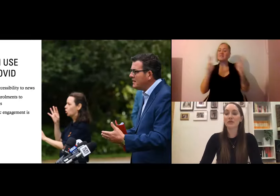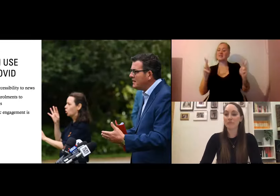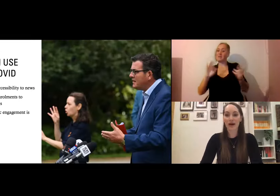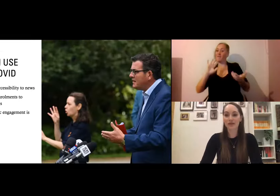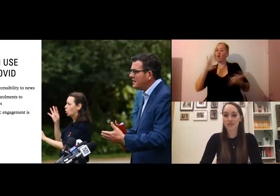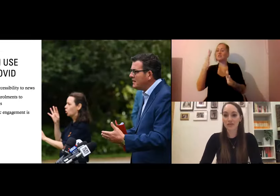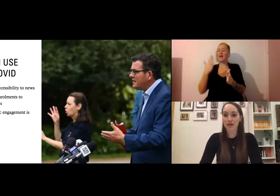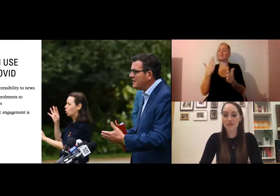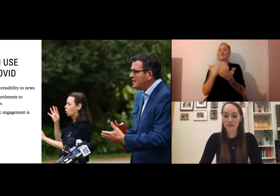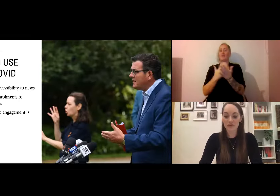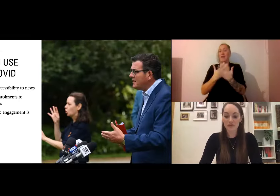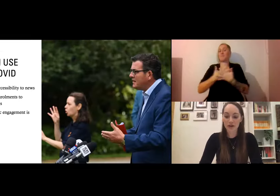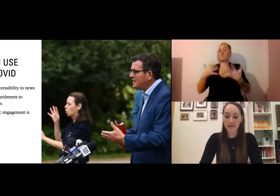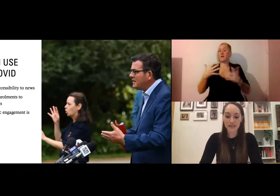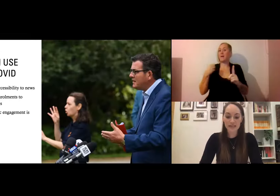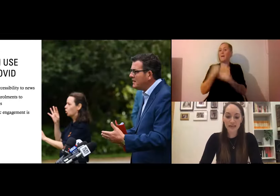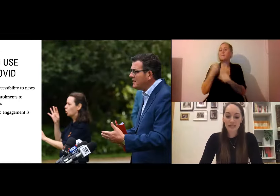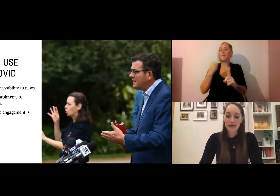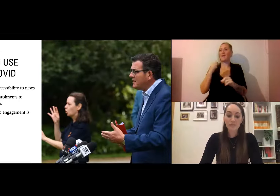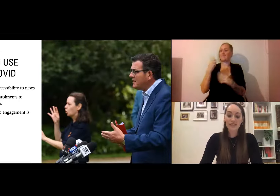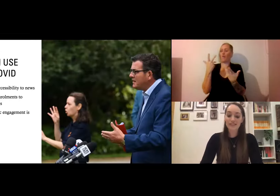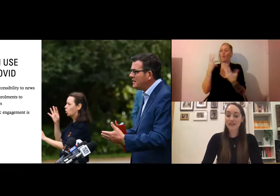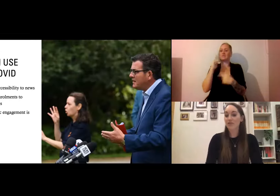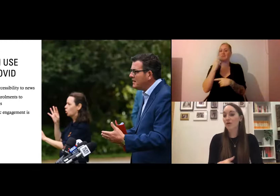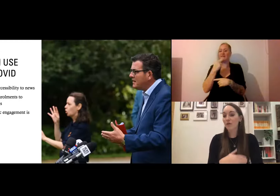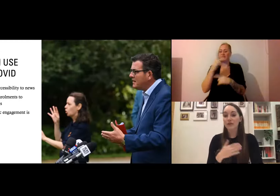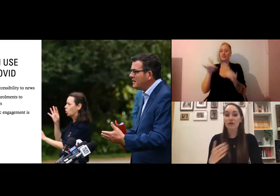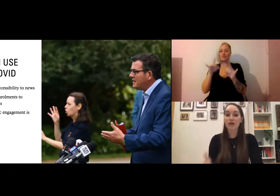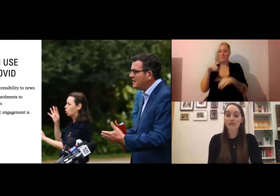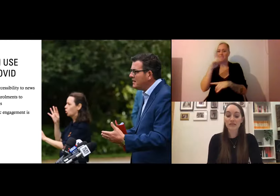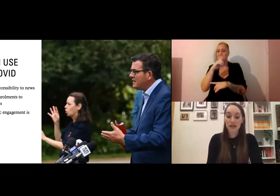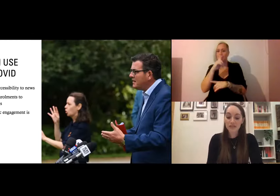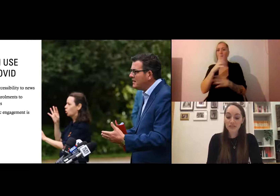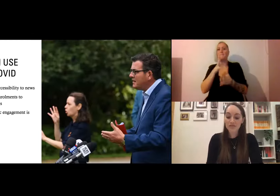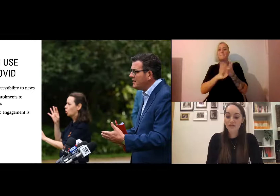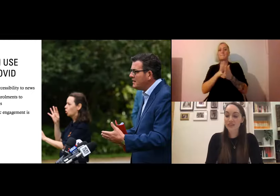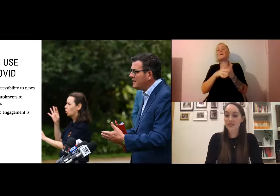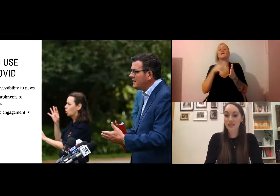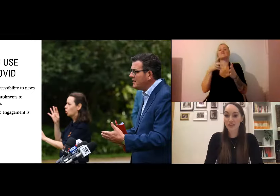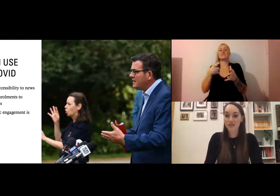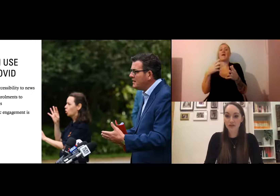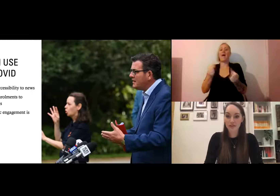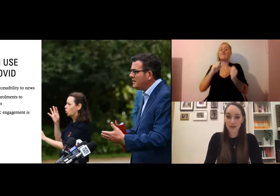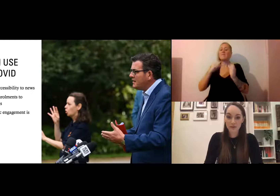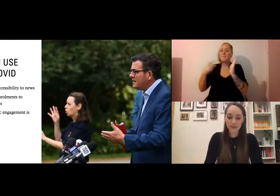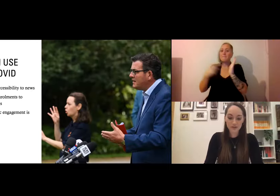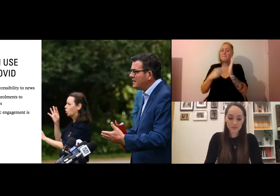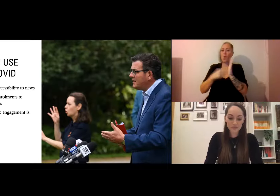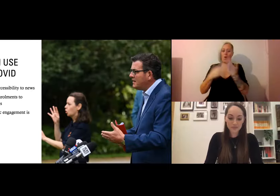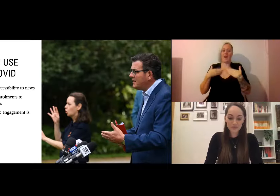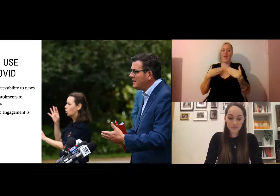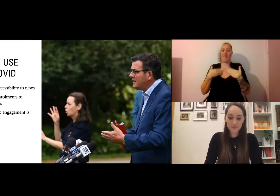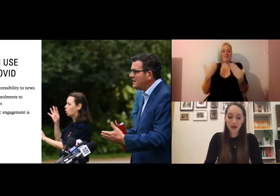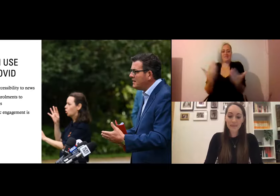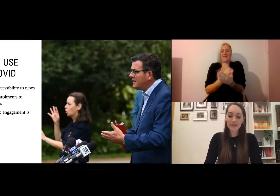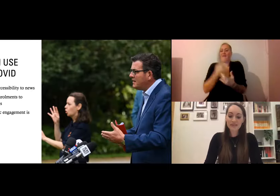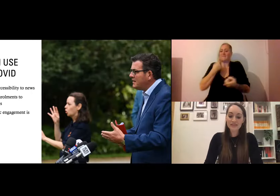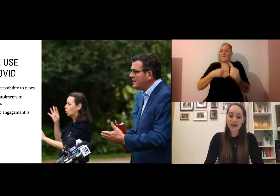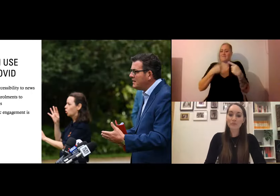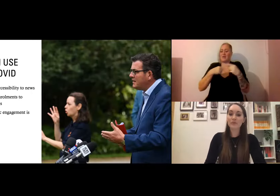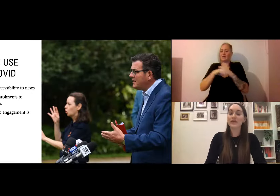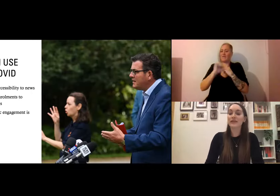huge impact on the lives of deaf Australians. It means that they've got critical health and safety information in their first language. But